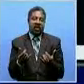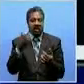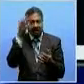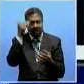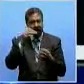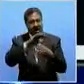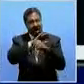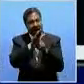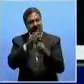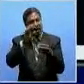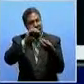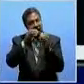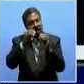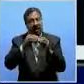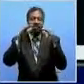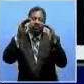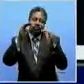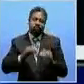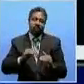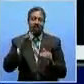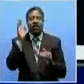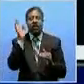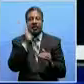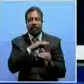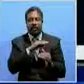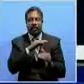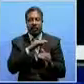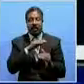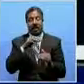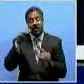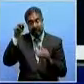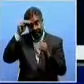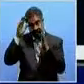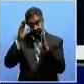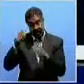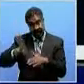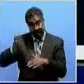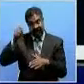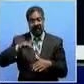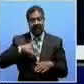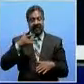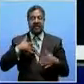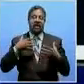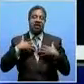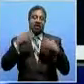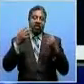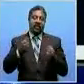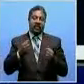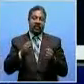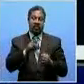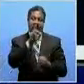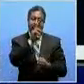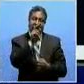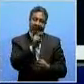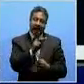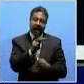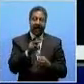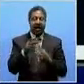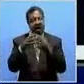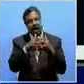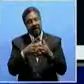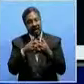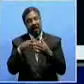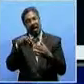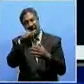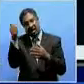cases of COVID-19. The minister has since expressed confidence that the UK, USA and other countries that had put Zambia